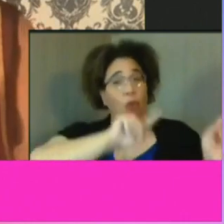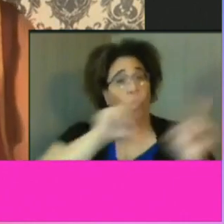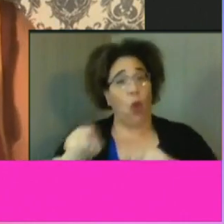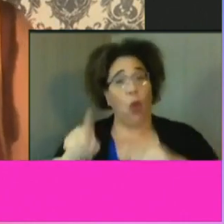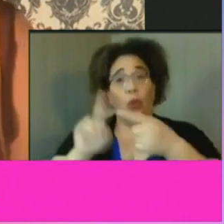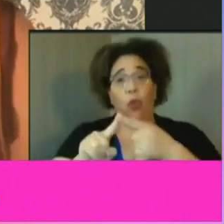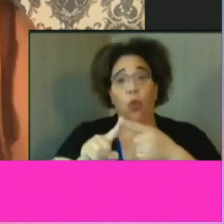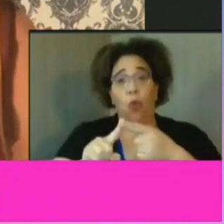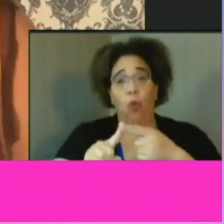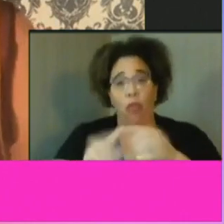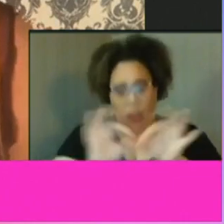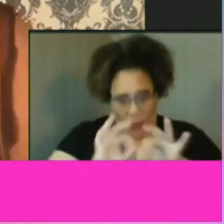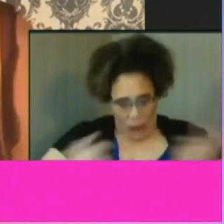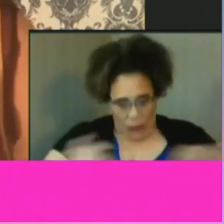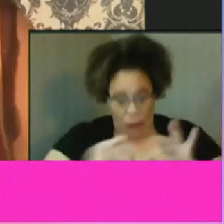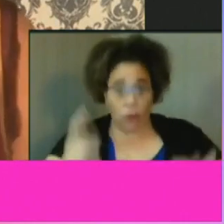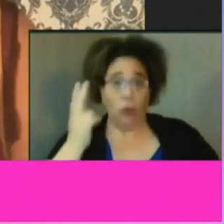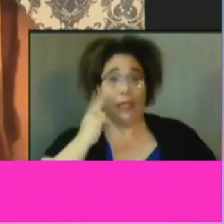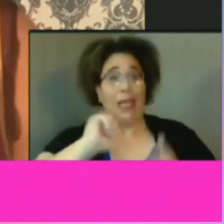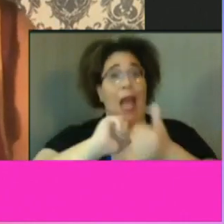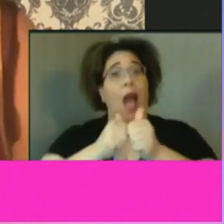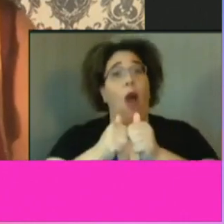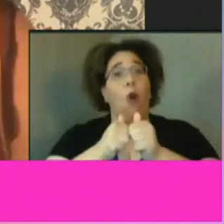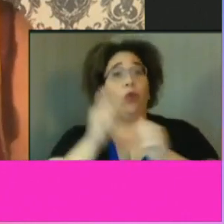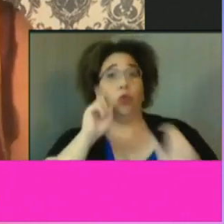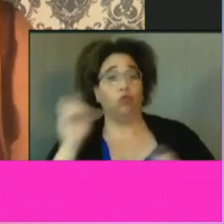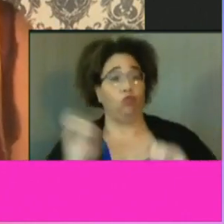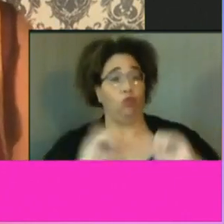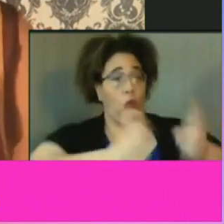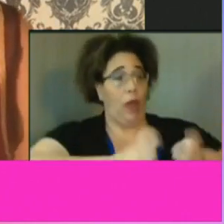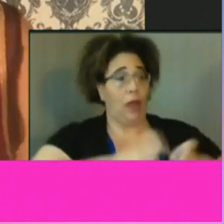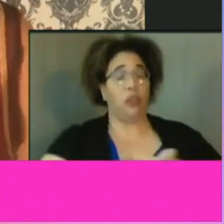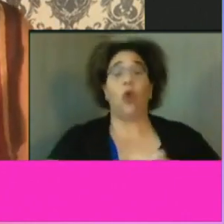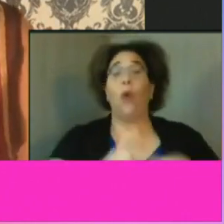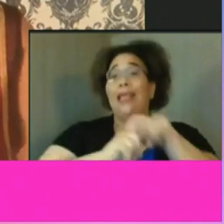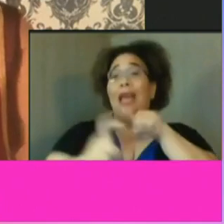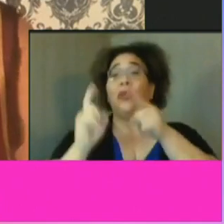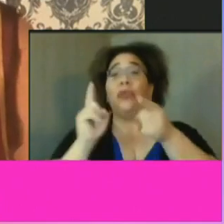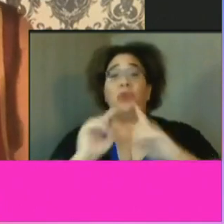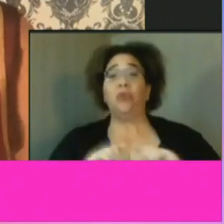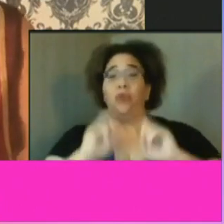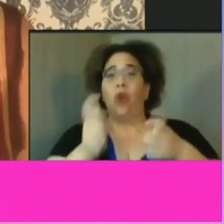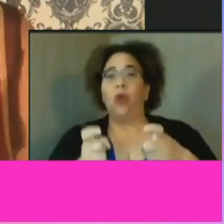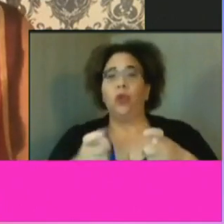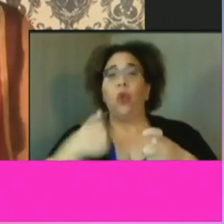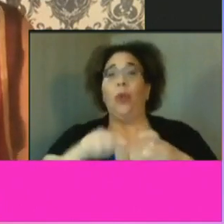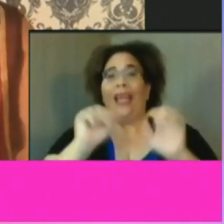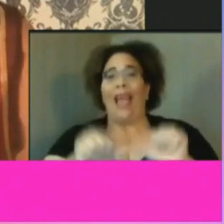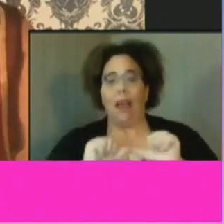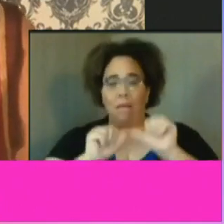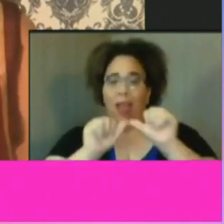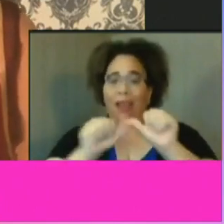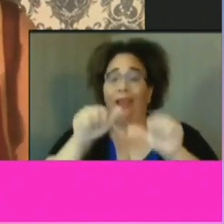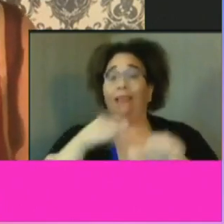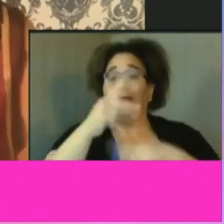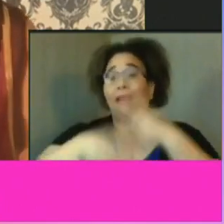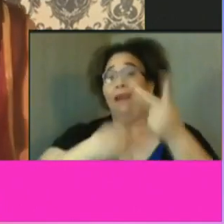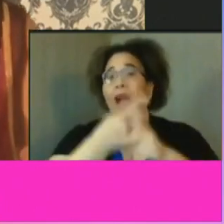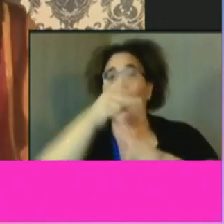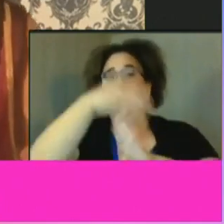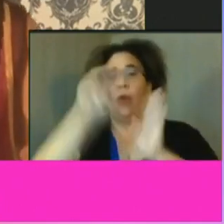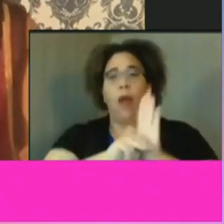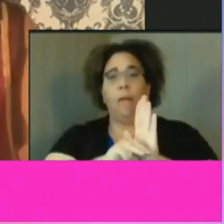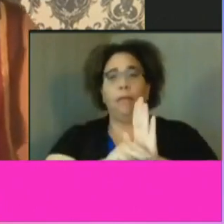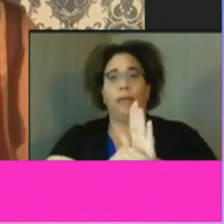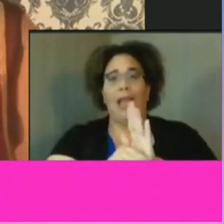right now, you can see how to donate. So text to donate so that we can keep programs like this going on. Well, last but